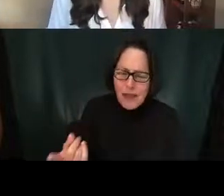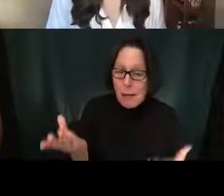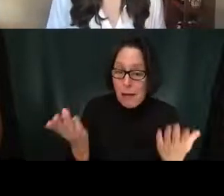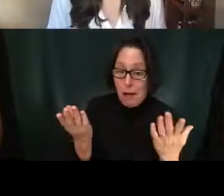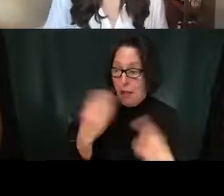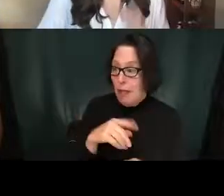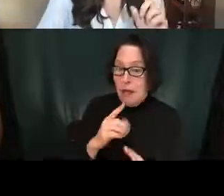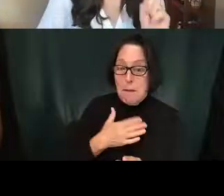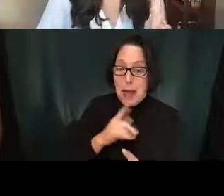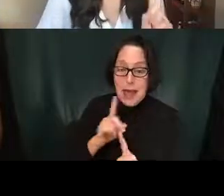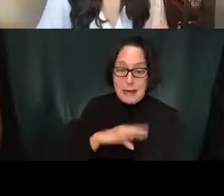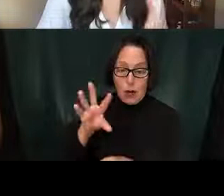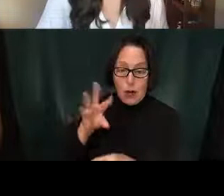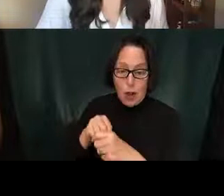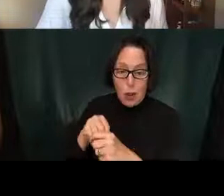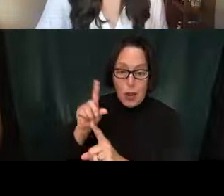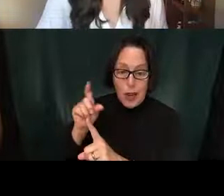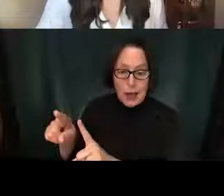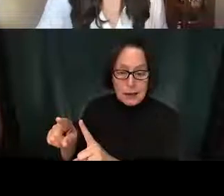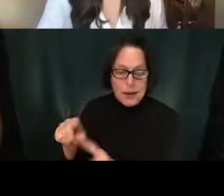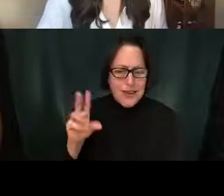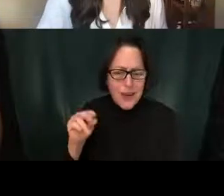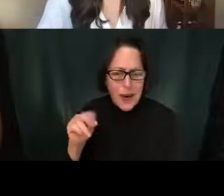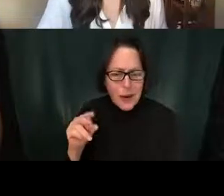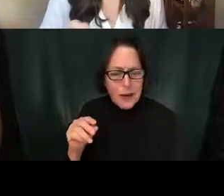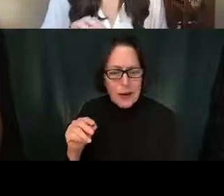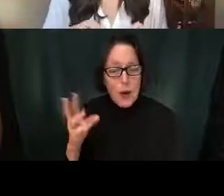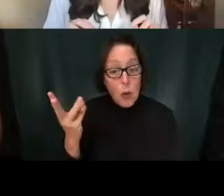what your idea is. Ask a genuine, open what or how question.